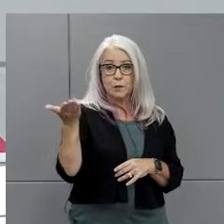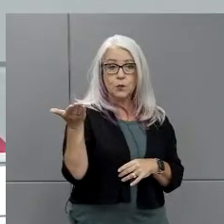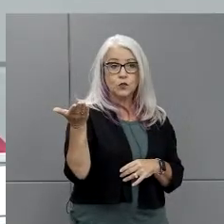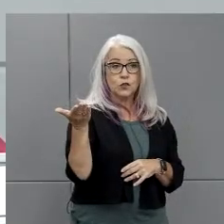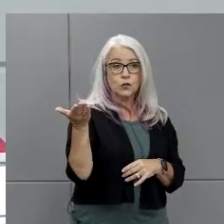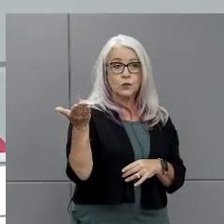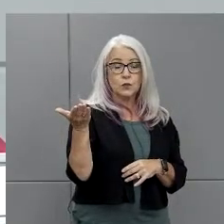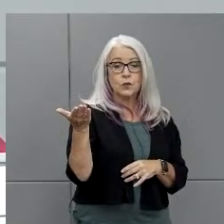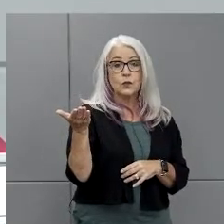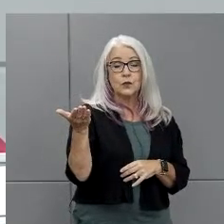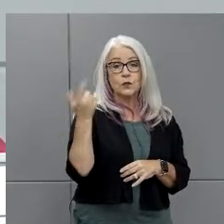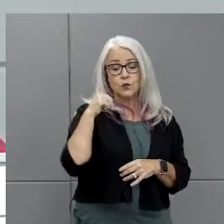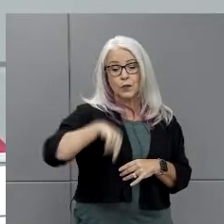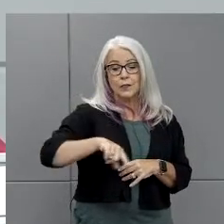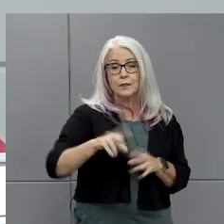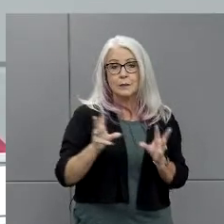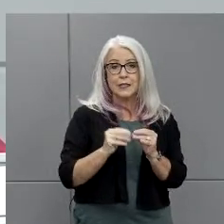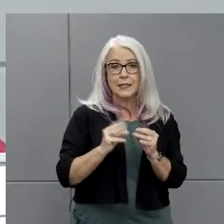these proceedings.